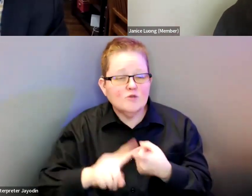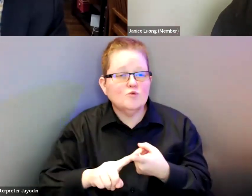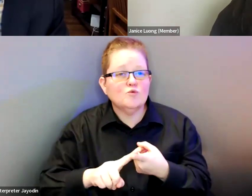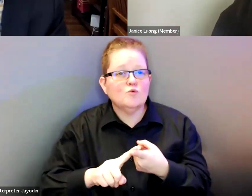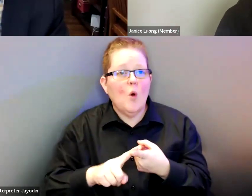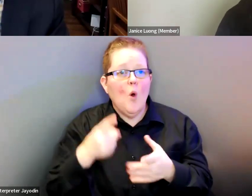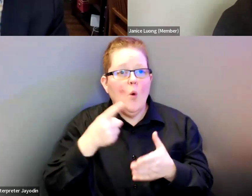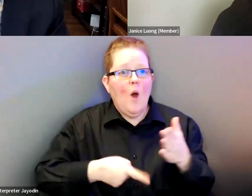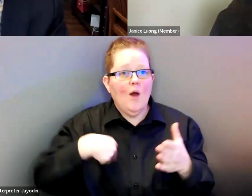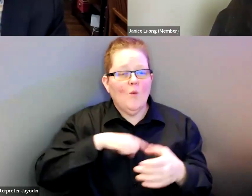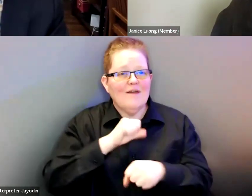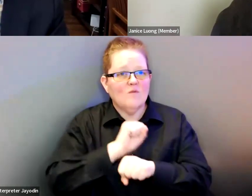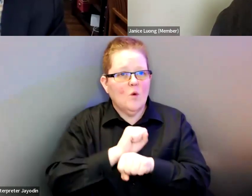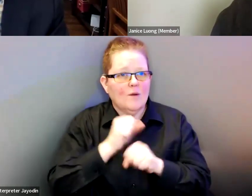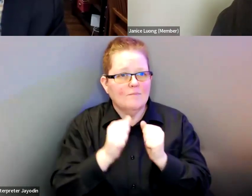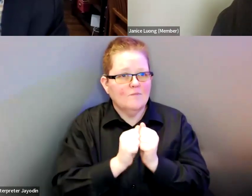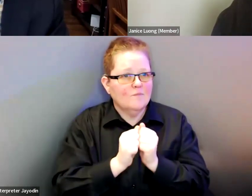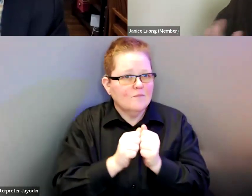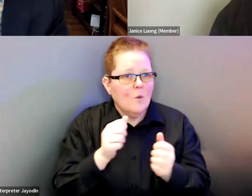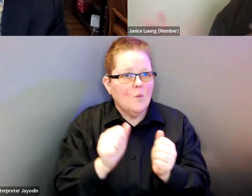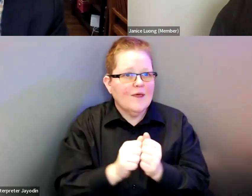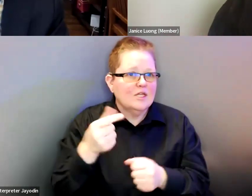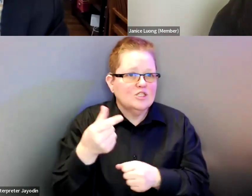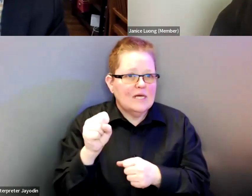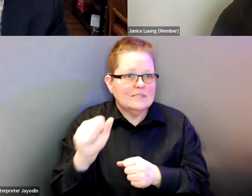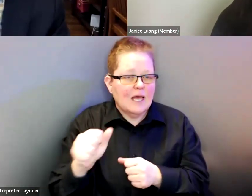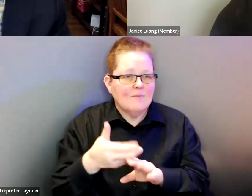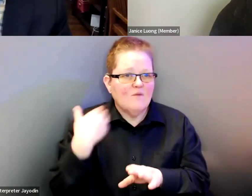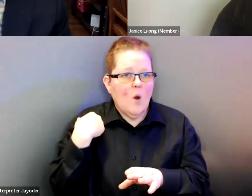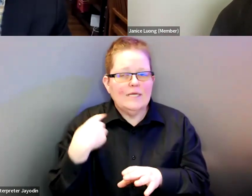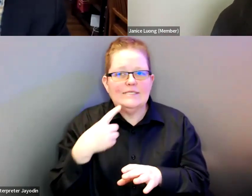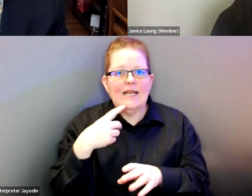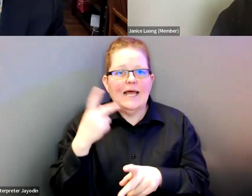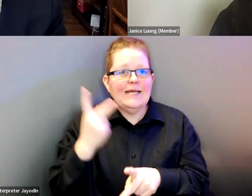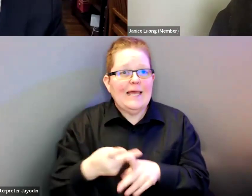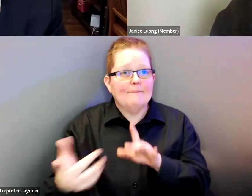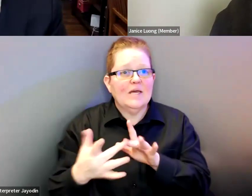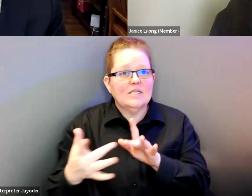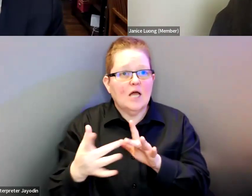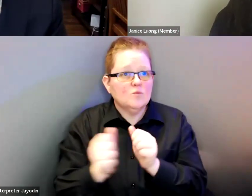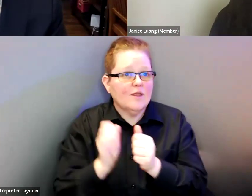on before, that GSA has touched on before, and keep in touch with the work that we're doing.